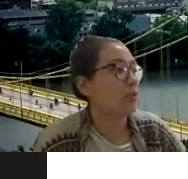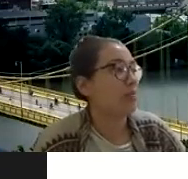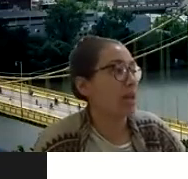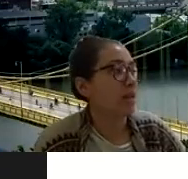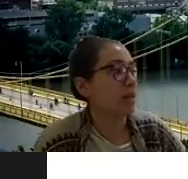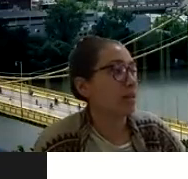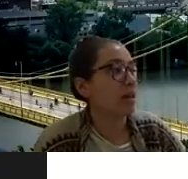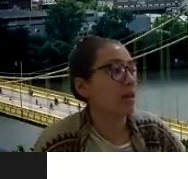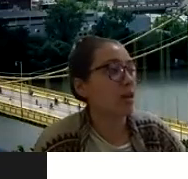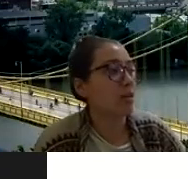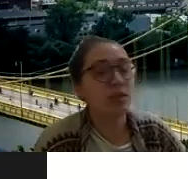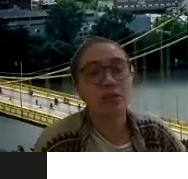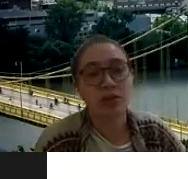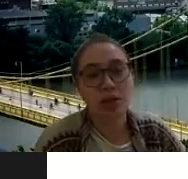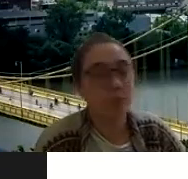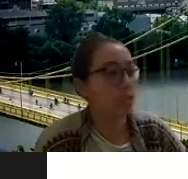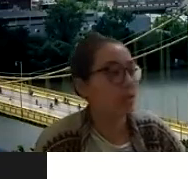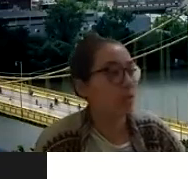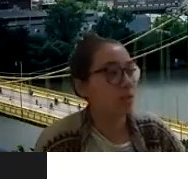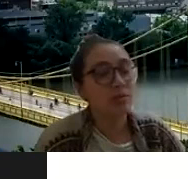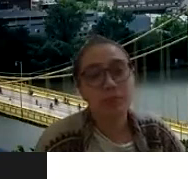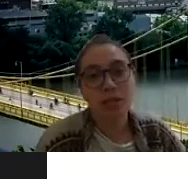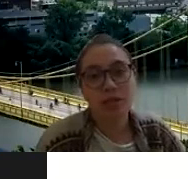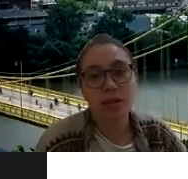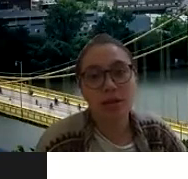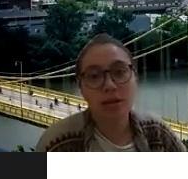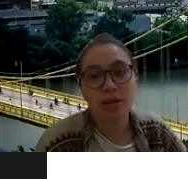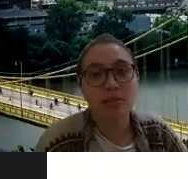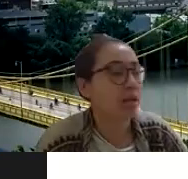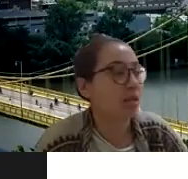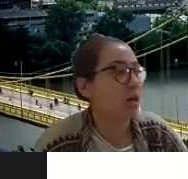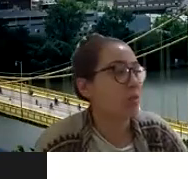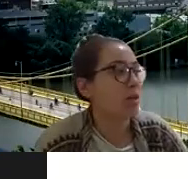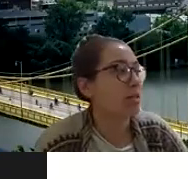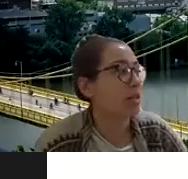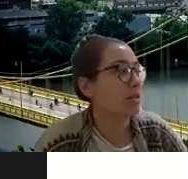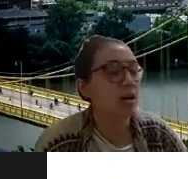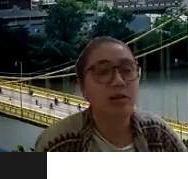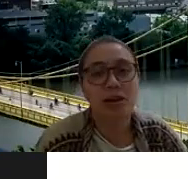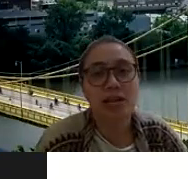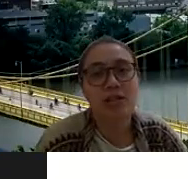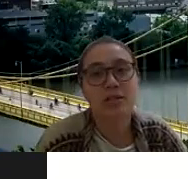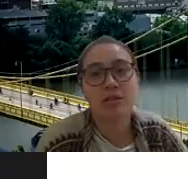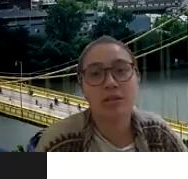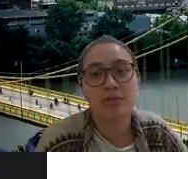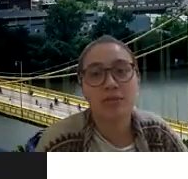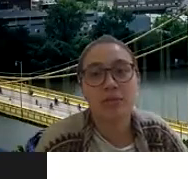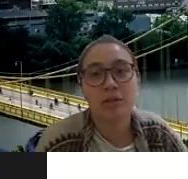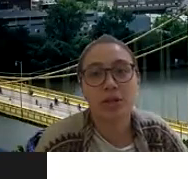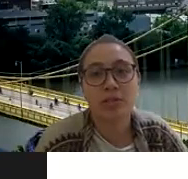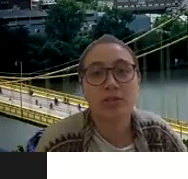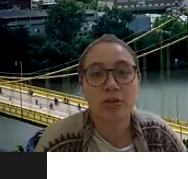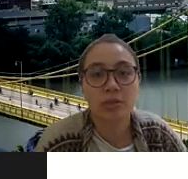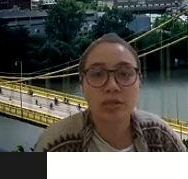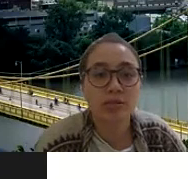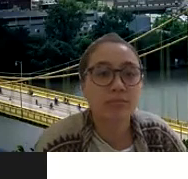you can make a curb sloped, because they think that it might help cut down on crashes if the curb